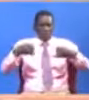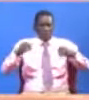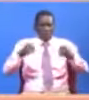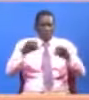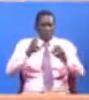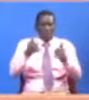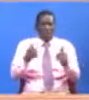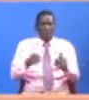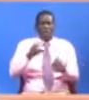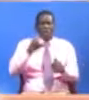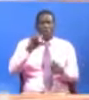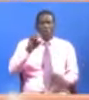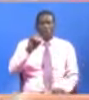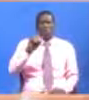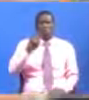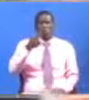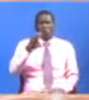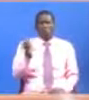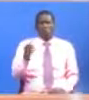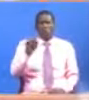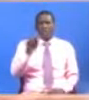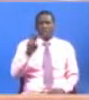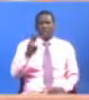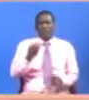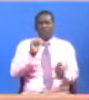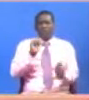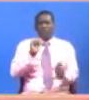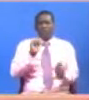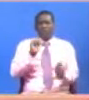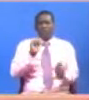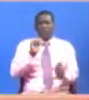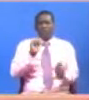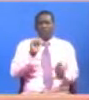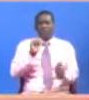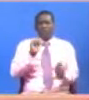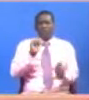deliver. Elijah Ugo, NTV Sport, Nairobi.